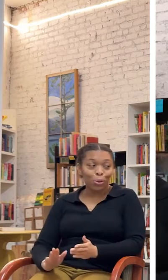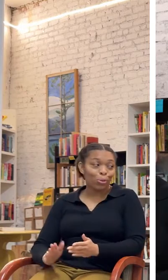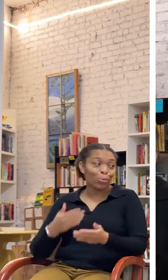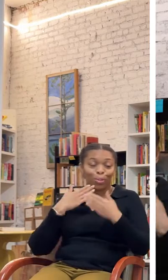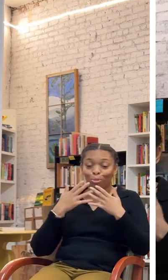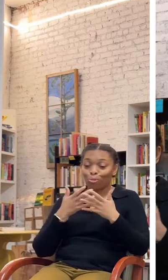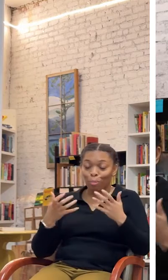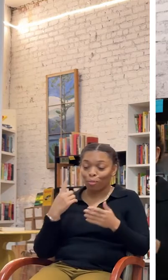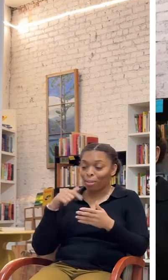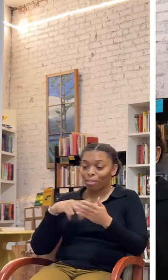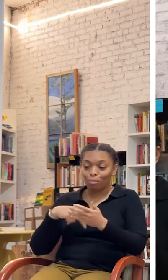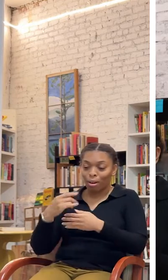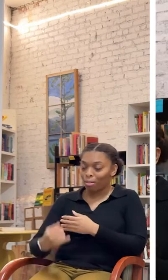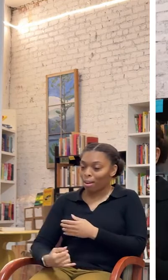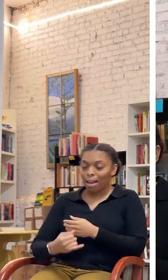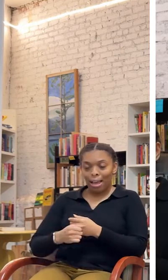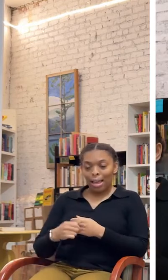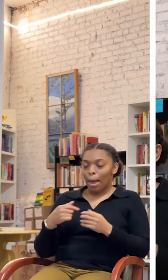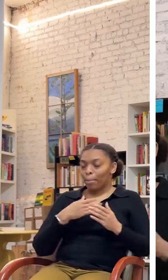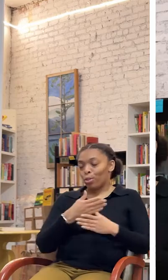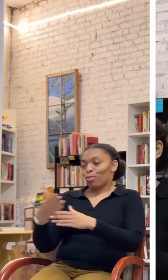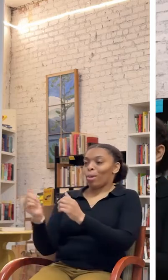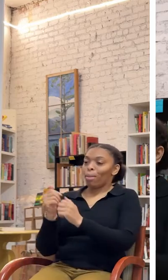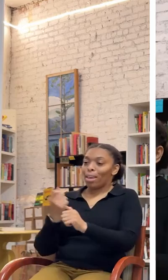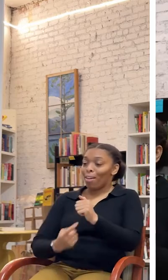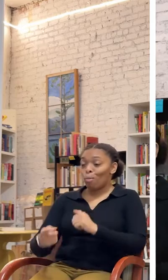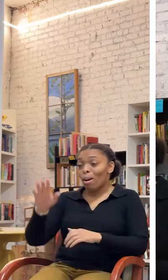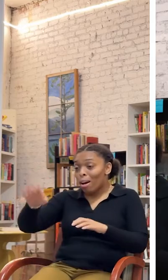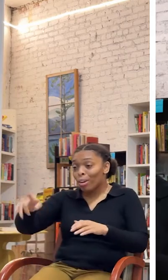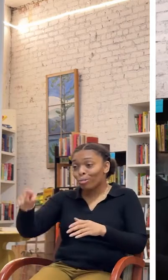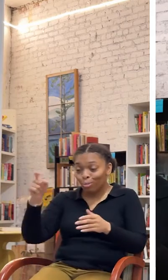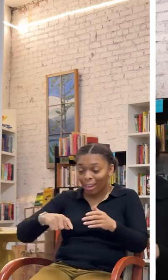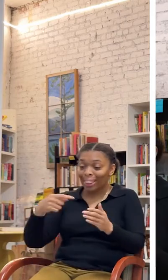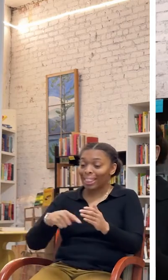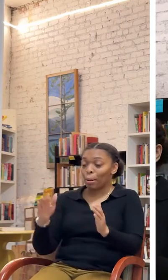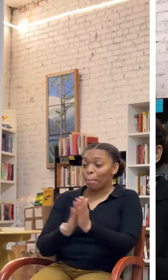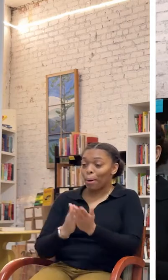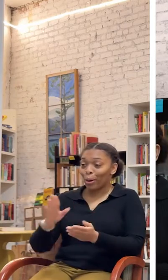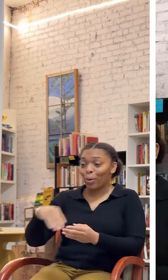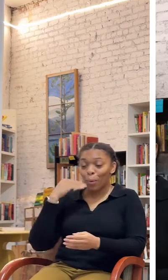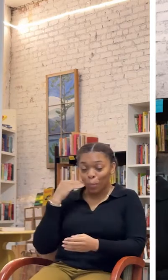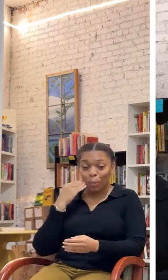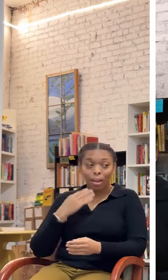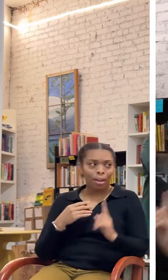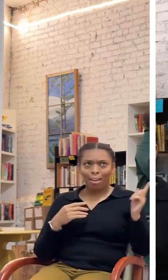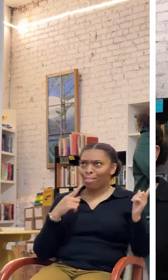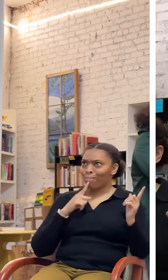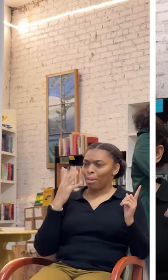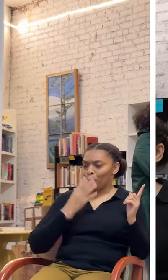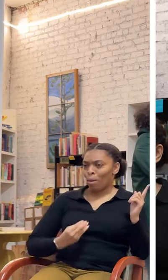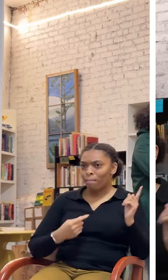so much for this project. I've been sharing it with everybody. I'm like, you need this in your house. You need this in your home.